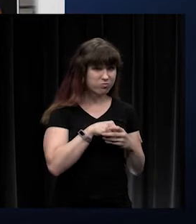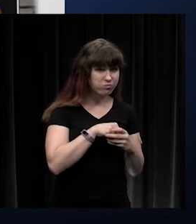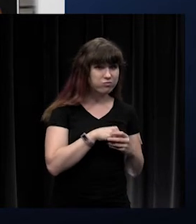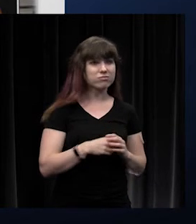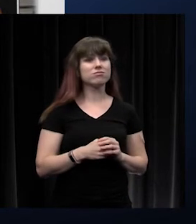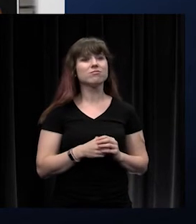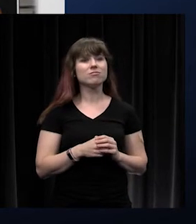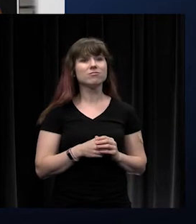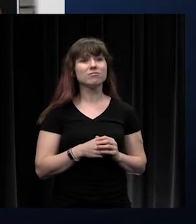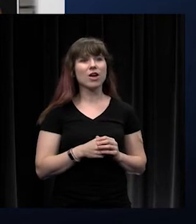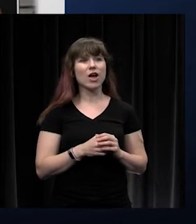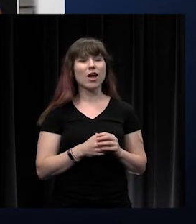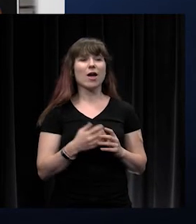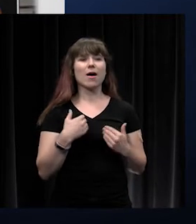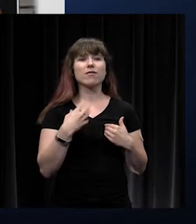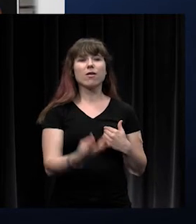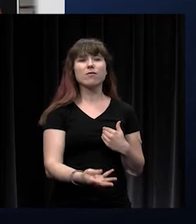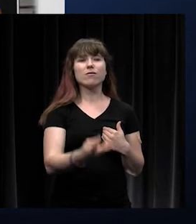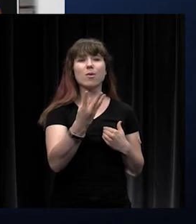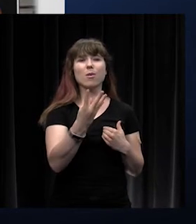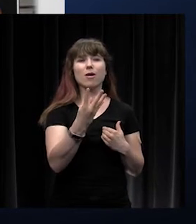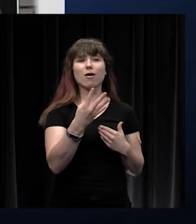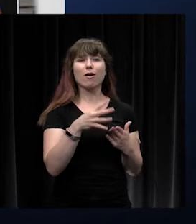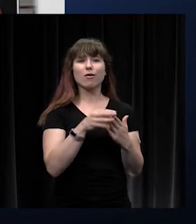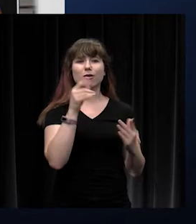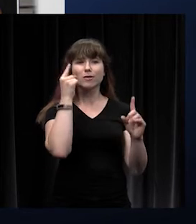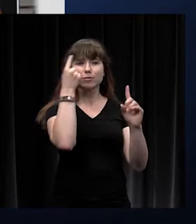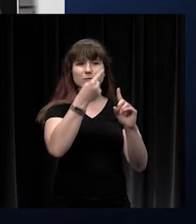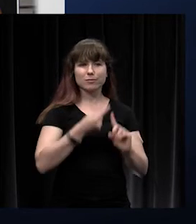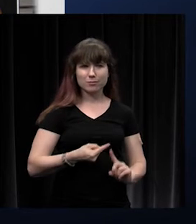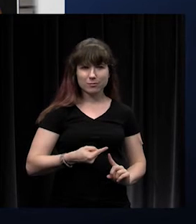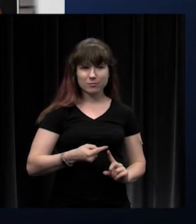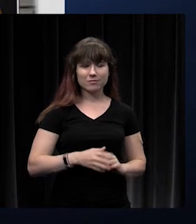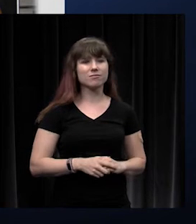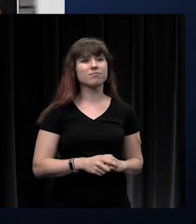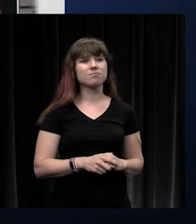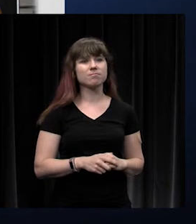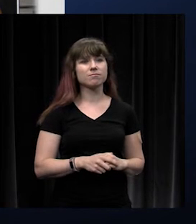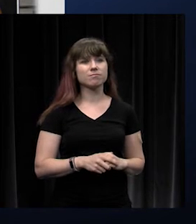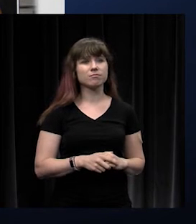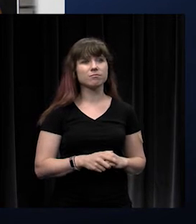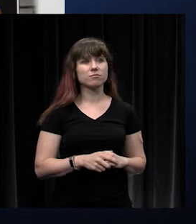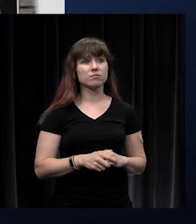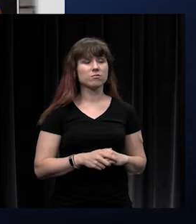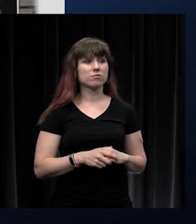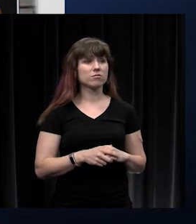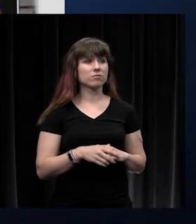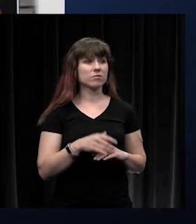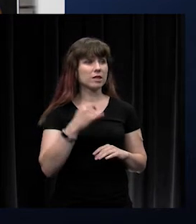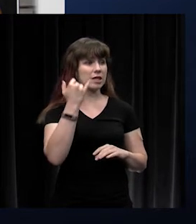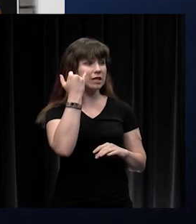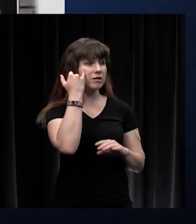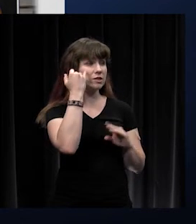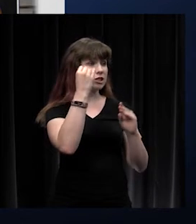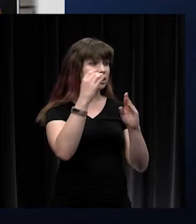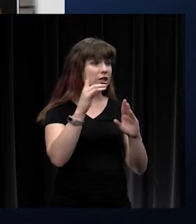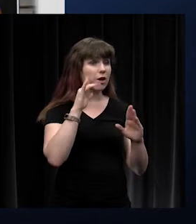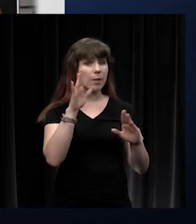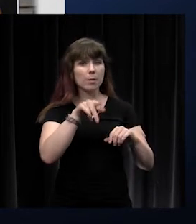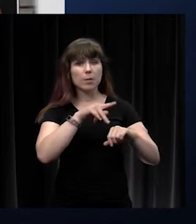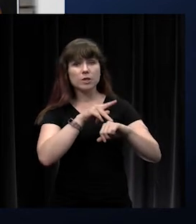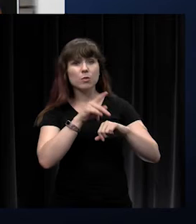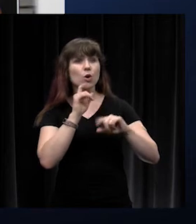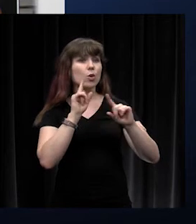be centered on, our four learning initiatives for this school year. And so whenever teachers hear their principals, when they come to